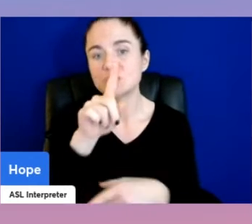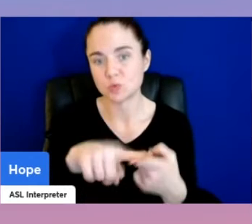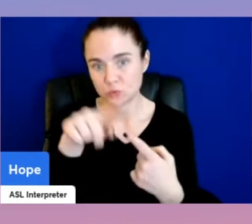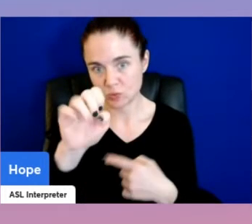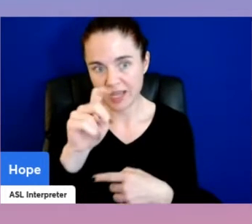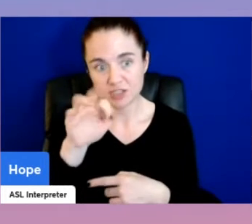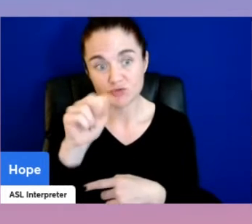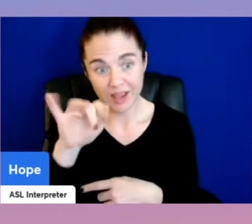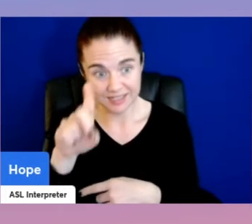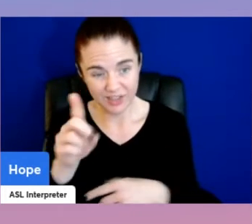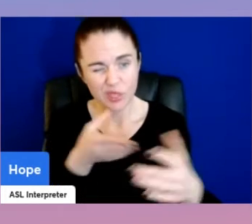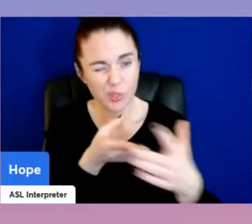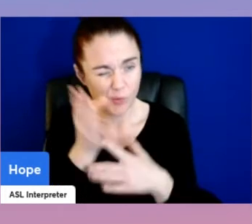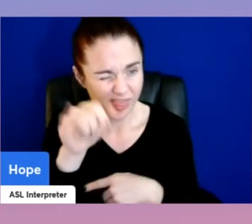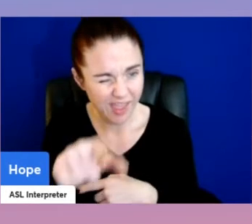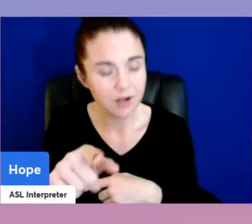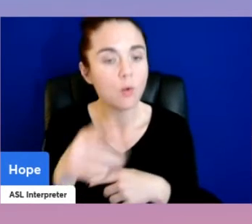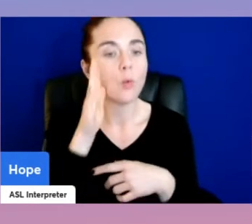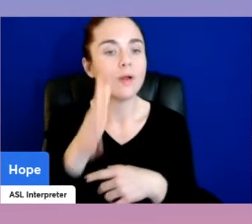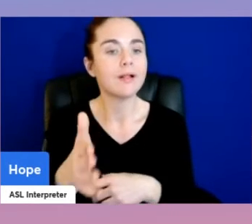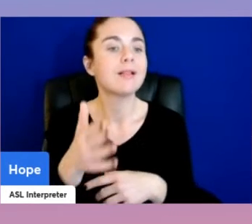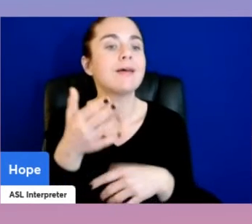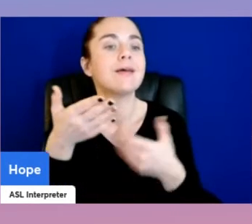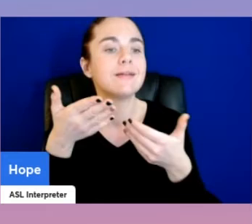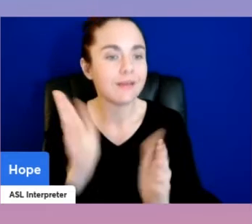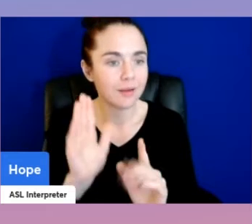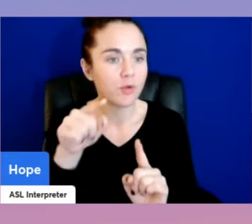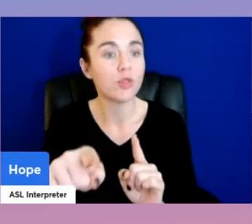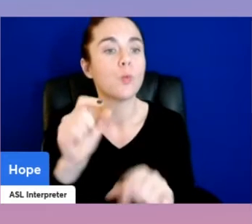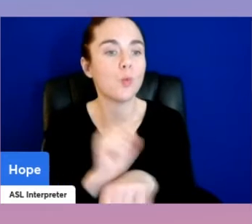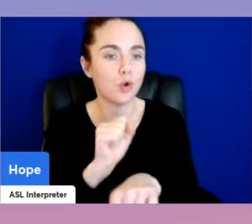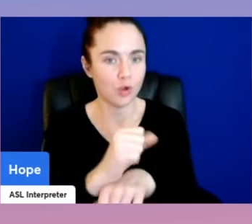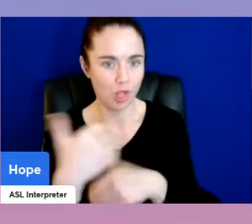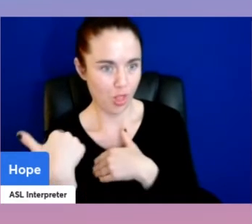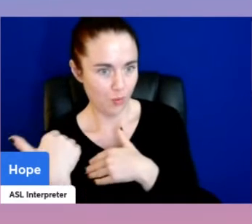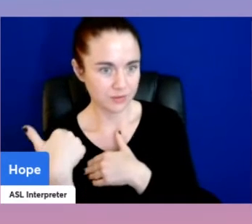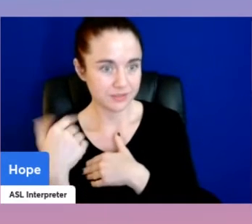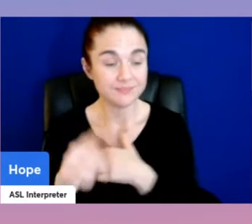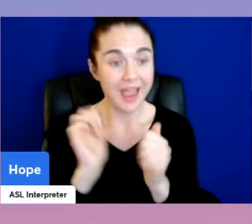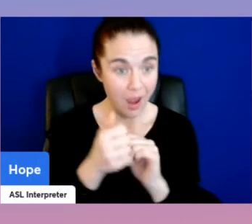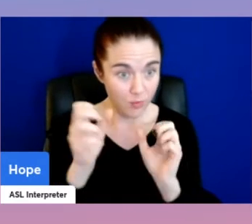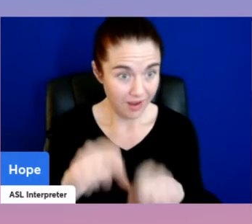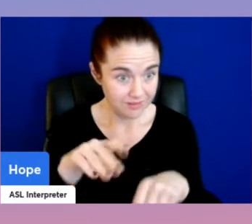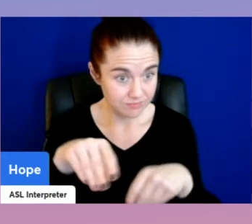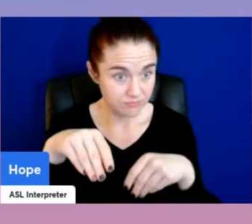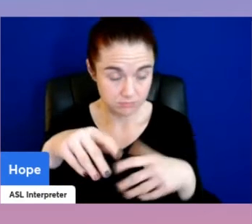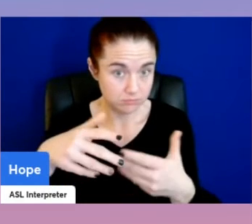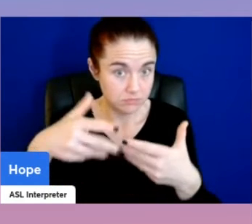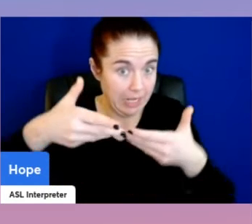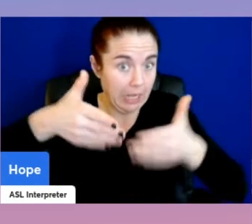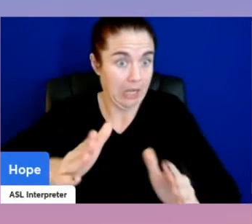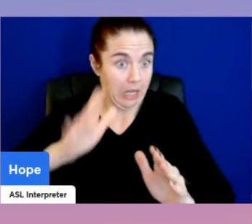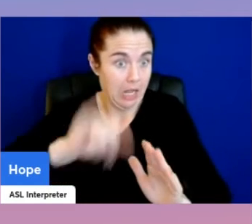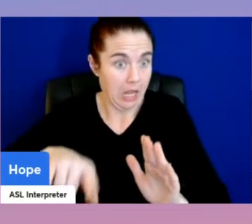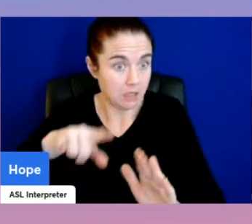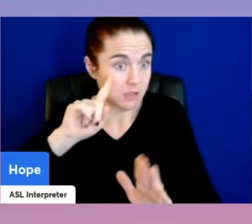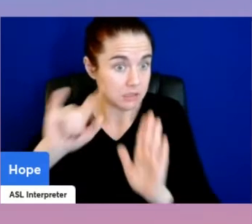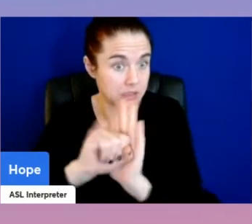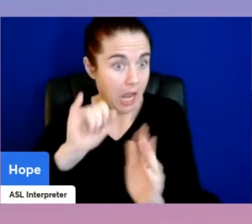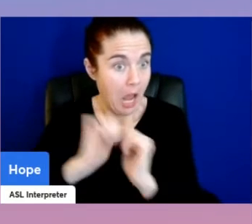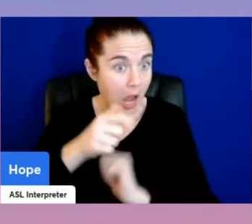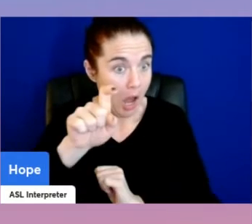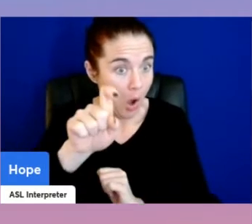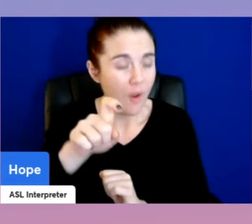let's enable our workloads to authenticate using Entra ID. So to enable workload identity, again, we're going to be setting